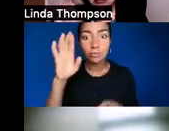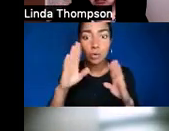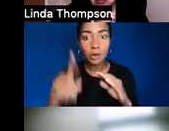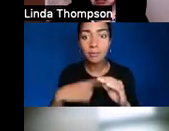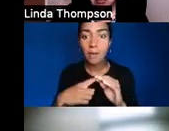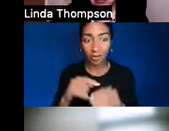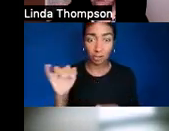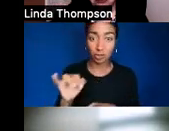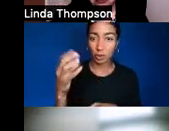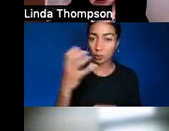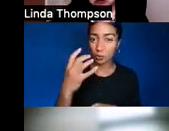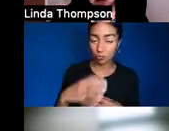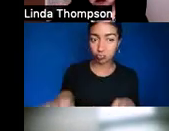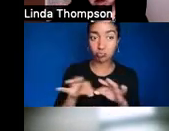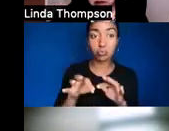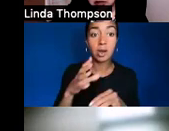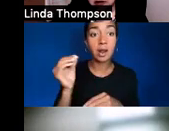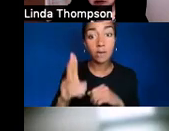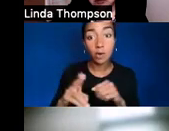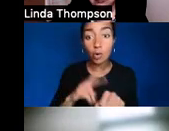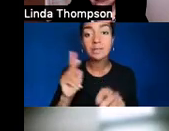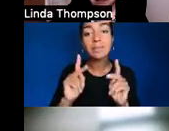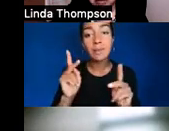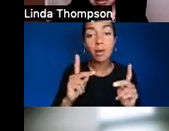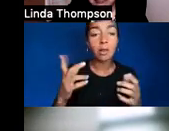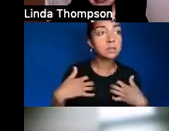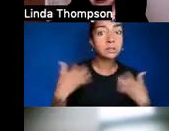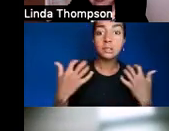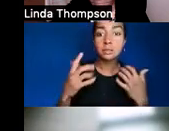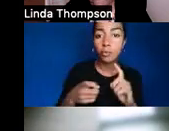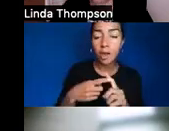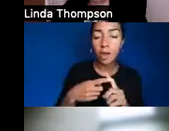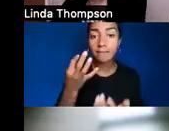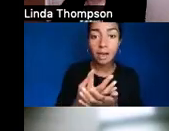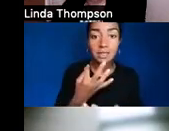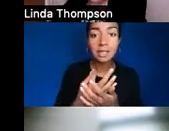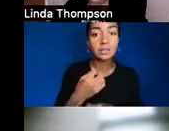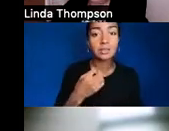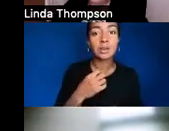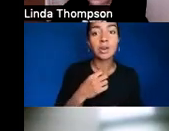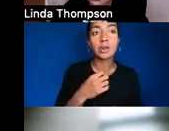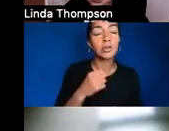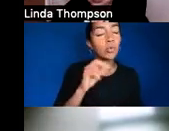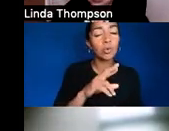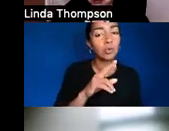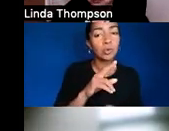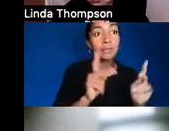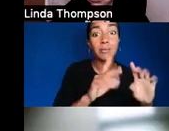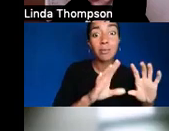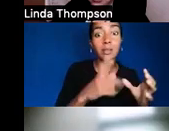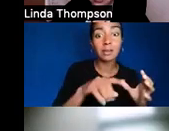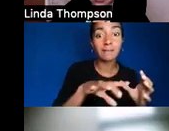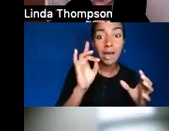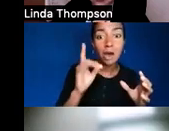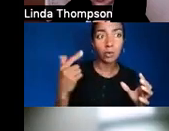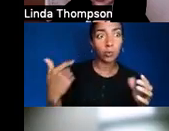piece. And of course, people got mad when finance or people found out that we had dependent coverage and